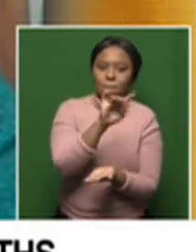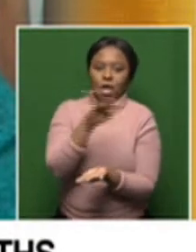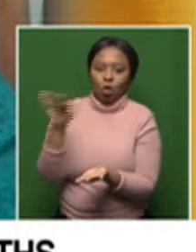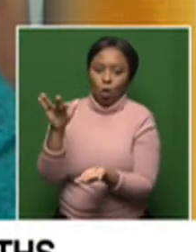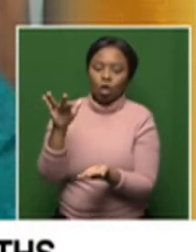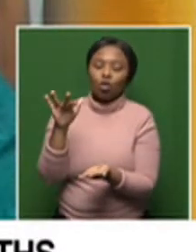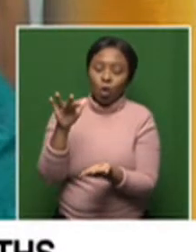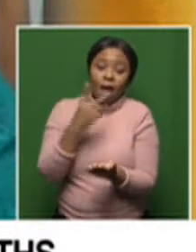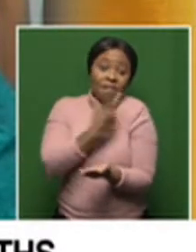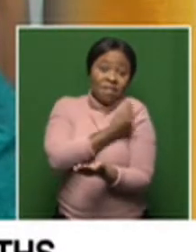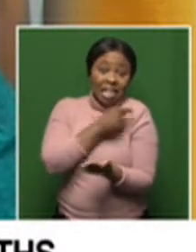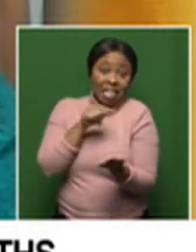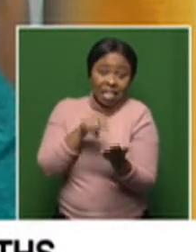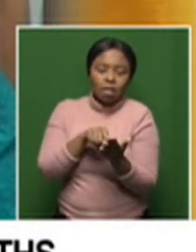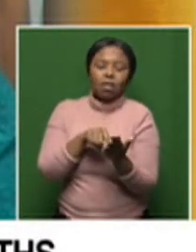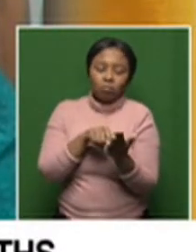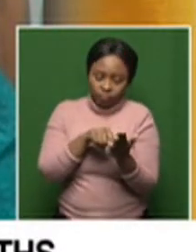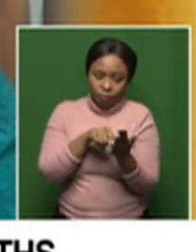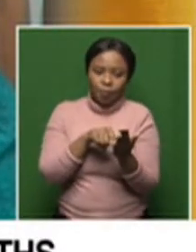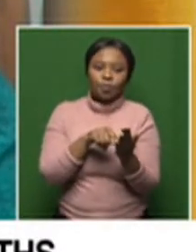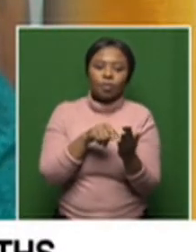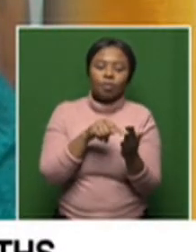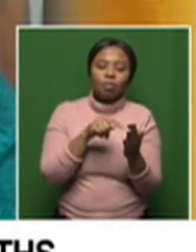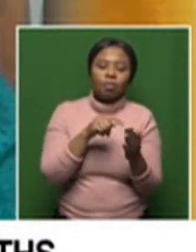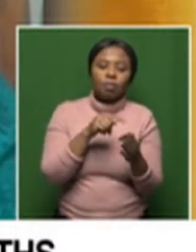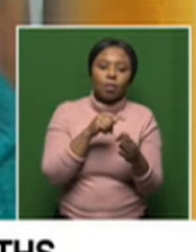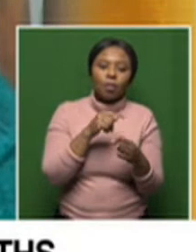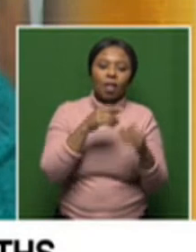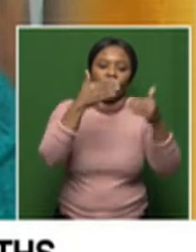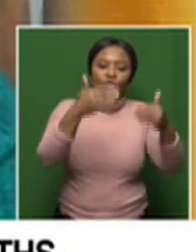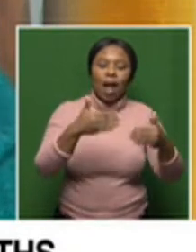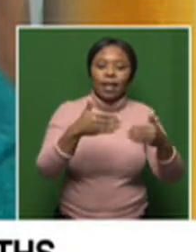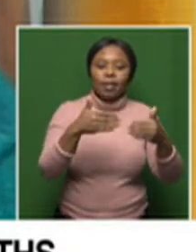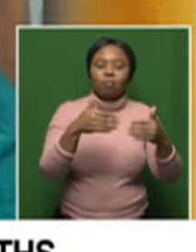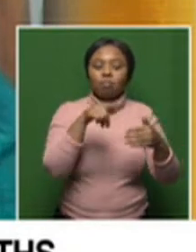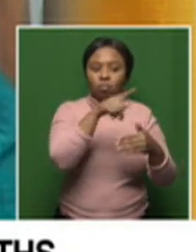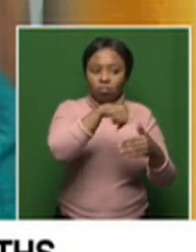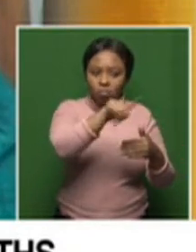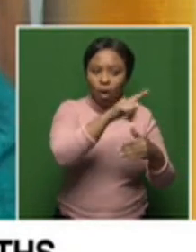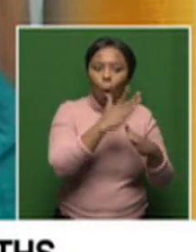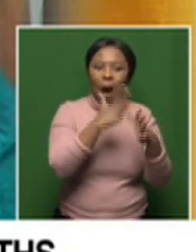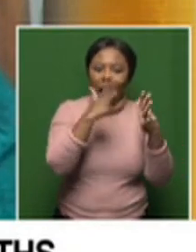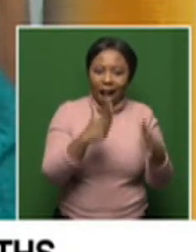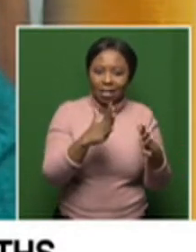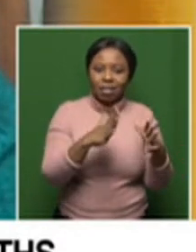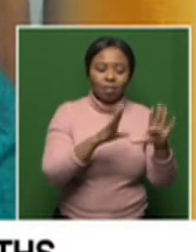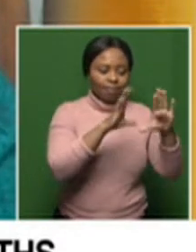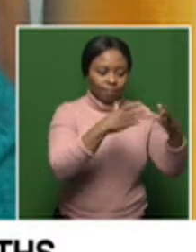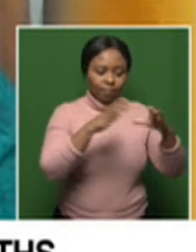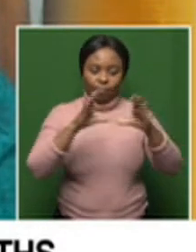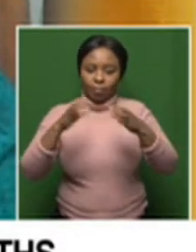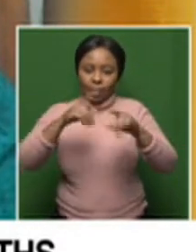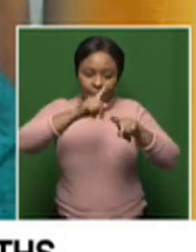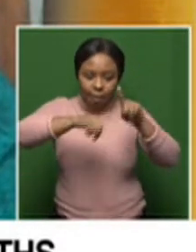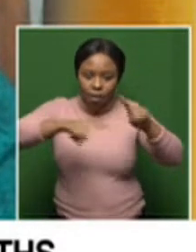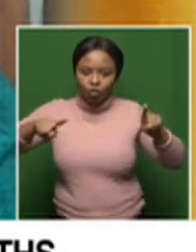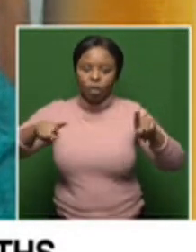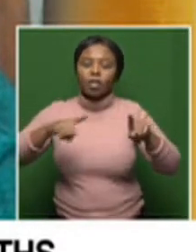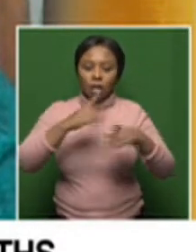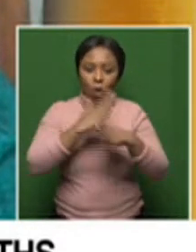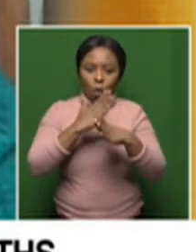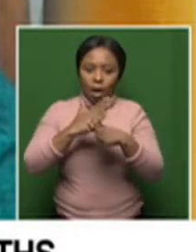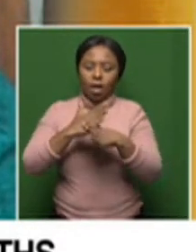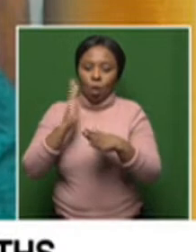press ahead with the vaccination of frontline workers sector by sector. And I do want to confirm that we will then move on